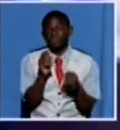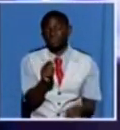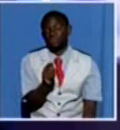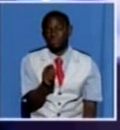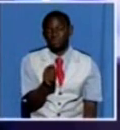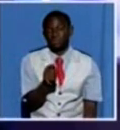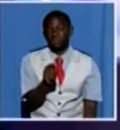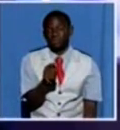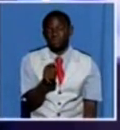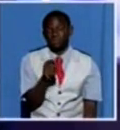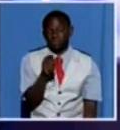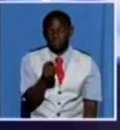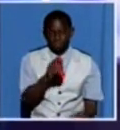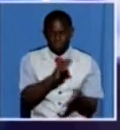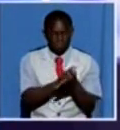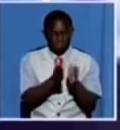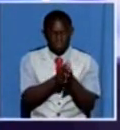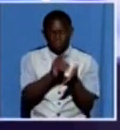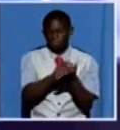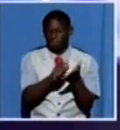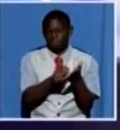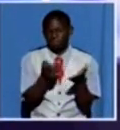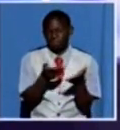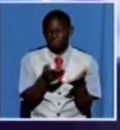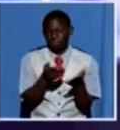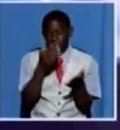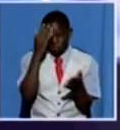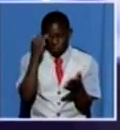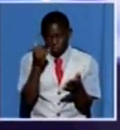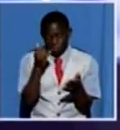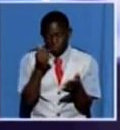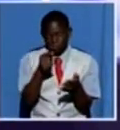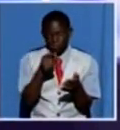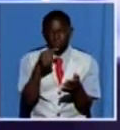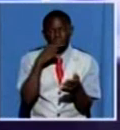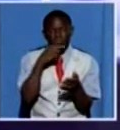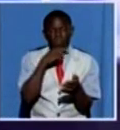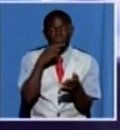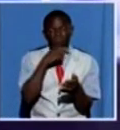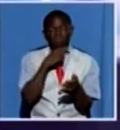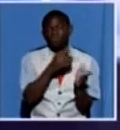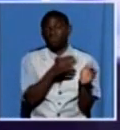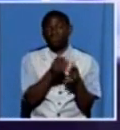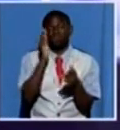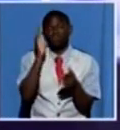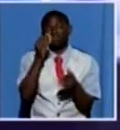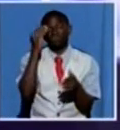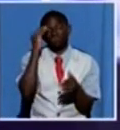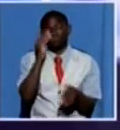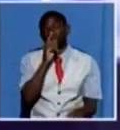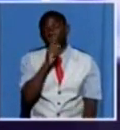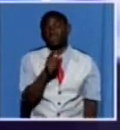trustworthy in the public, because the truth will come. Look, here is the situation. Those of our brothers who are running